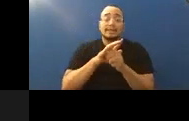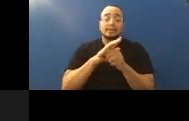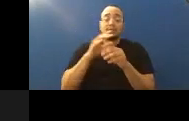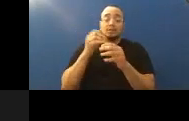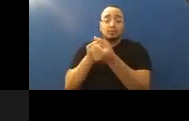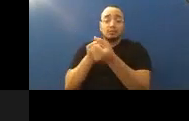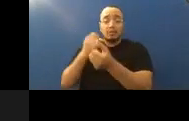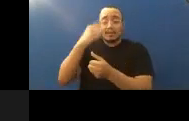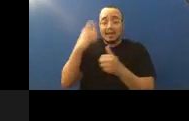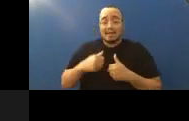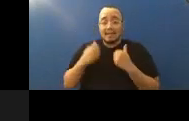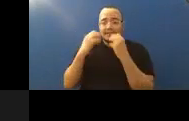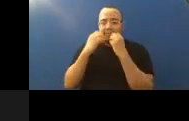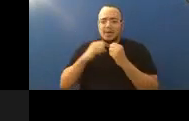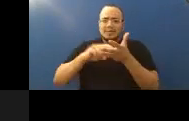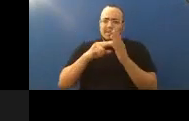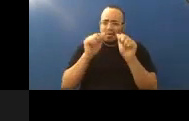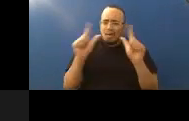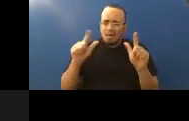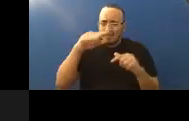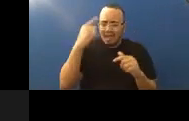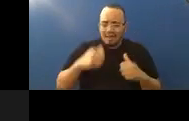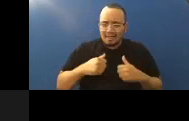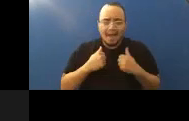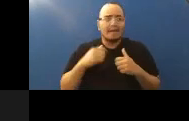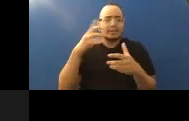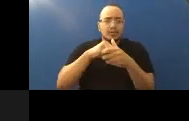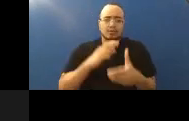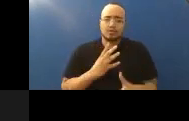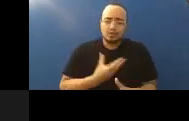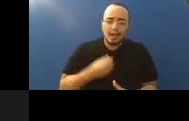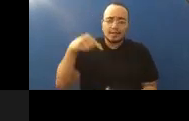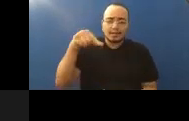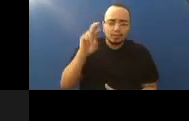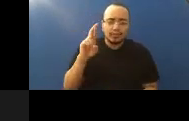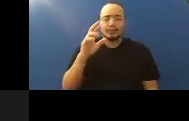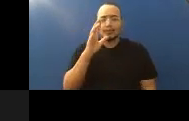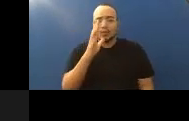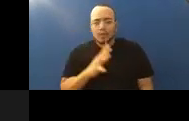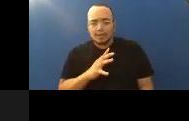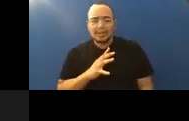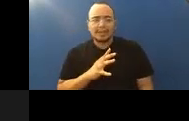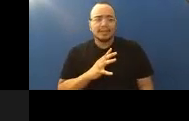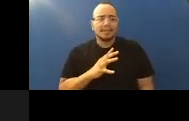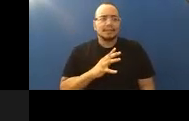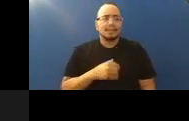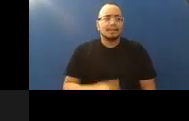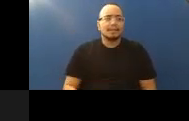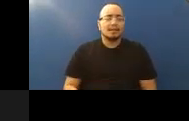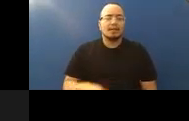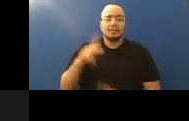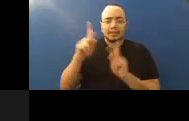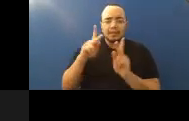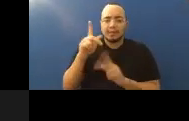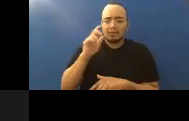right? Like, that includes, you know, Black trans folks, Black queer folks, Black women, you know, that includes formerly incarcerated folks, right?